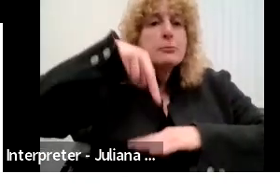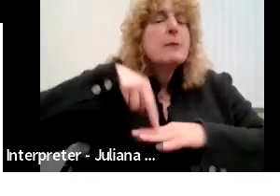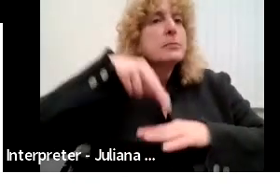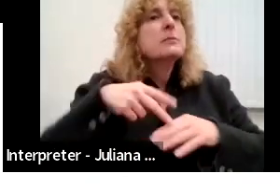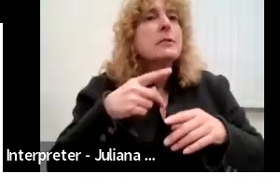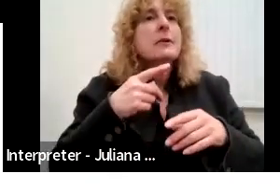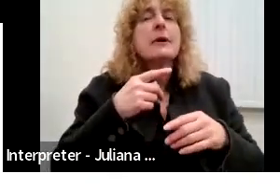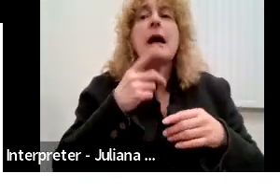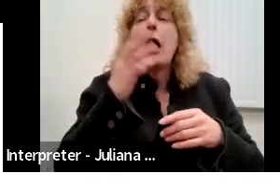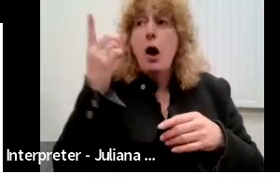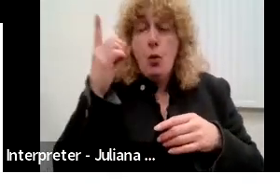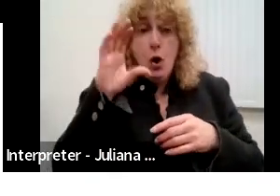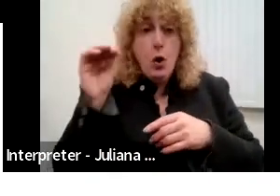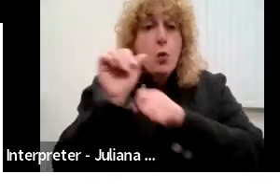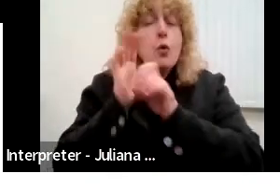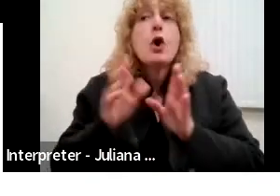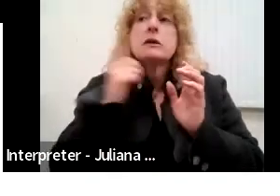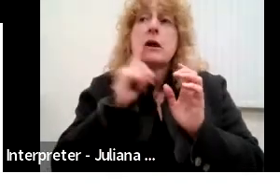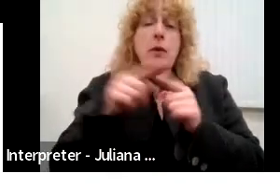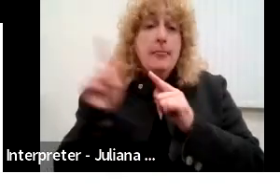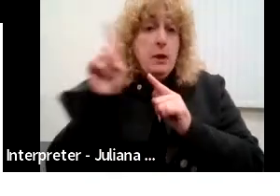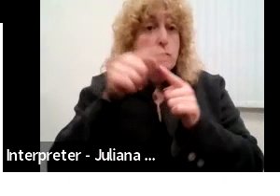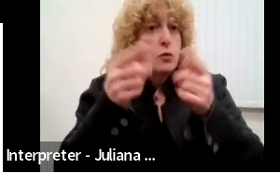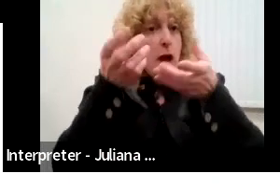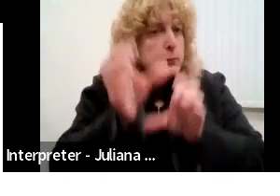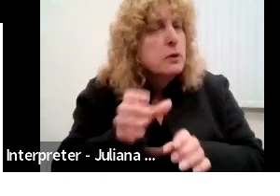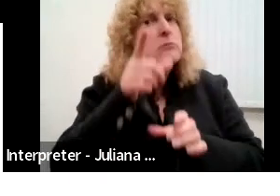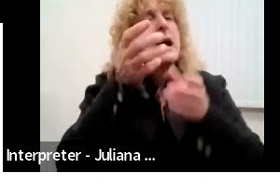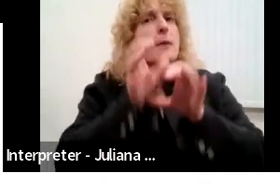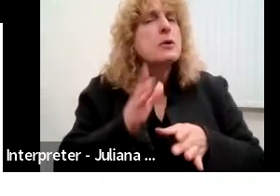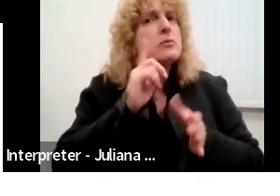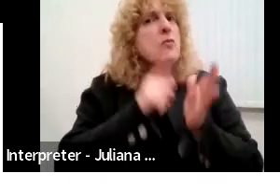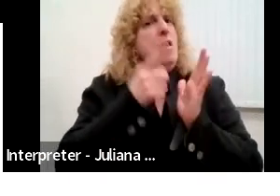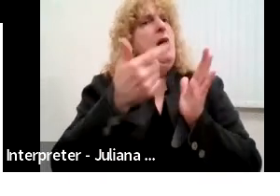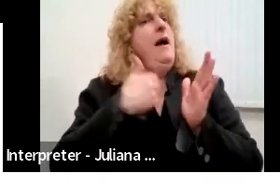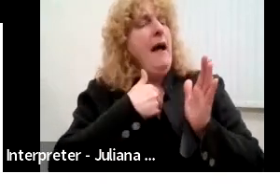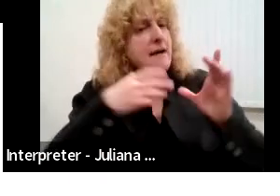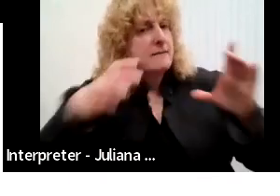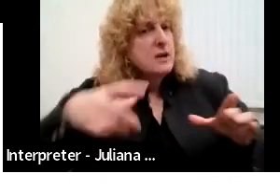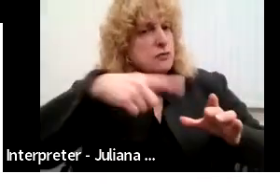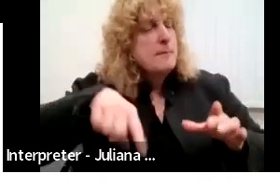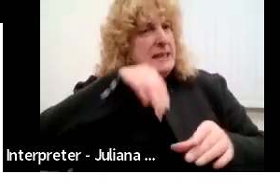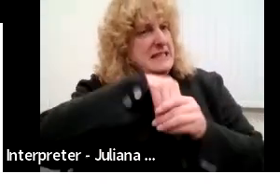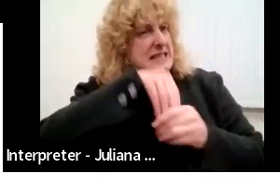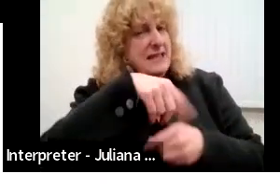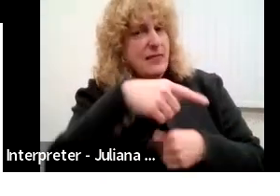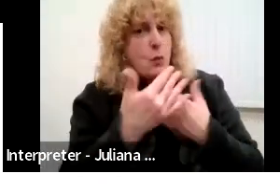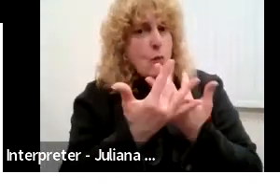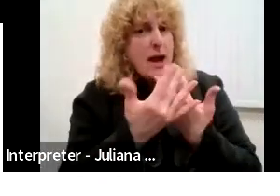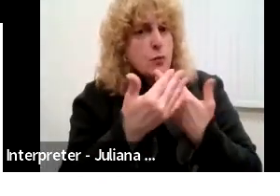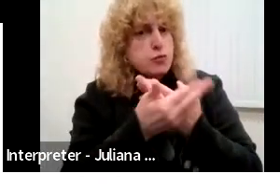also had a coworker say that when they went to the chiropractor, they noticed that the chiropractor had a trampoline indoors, but in the waiting